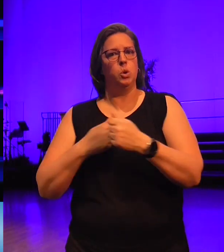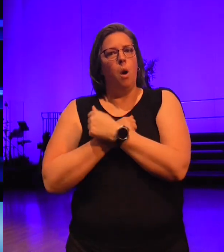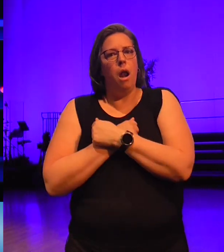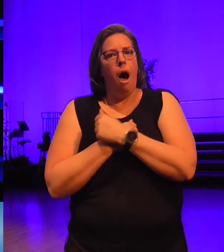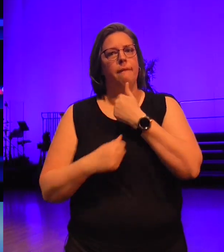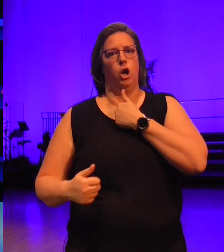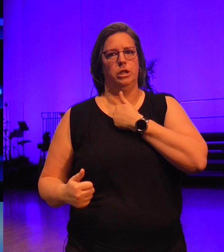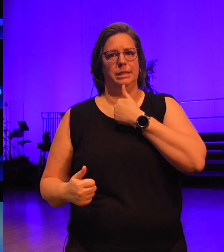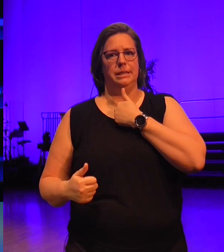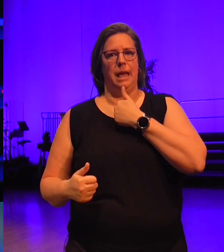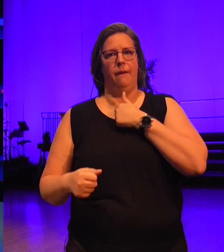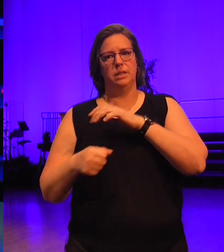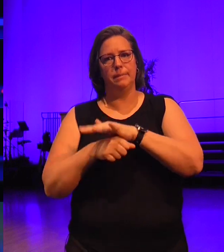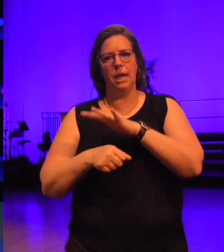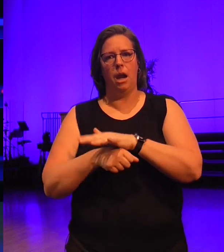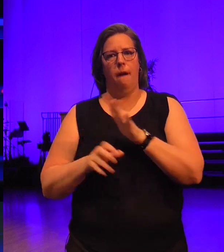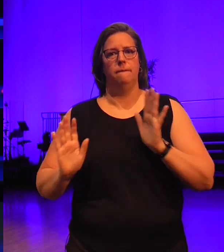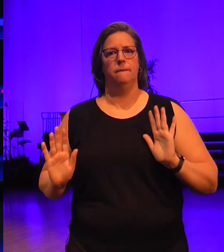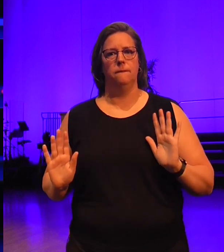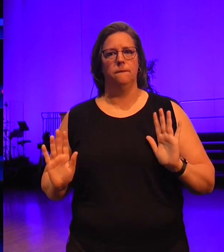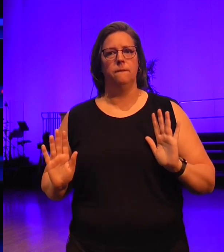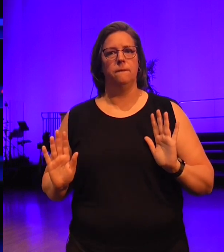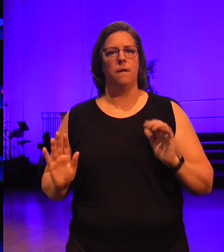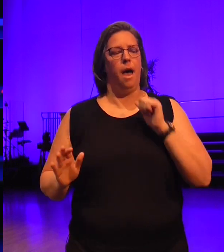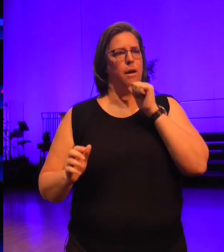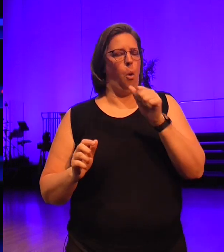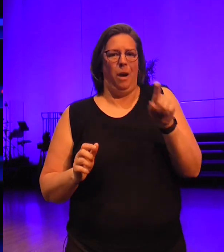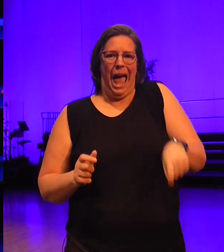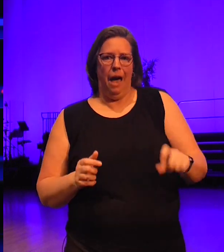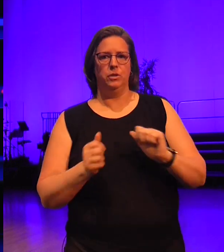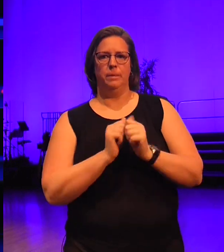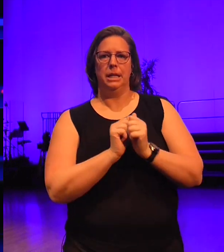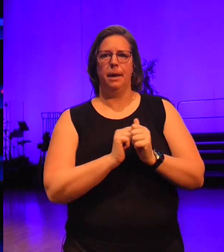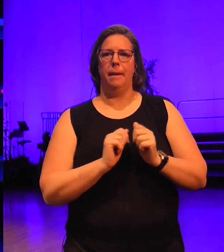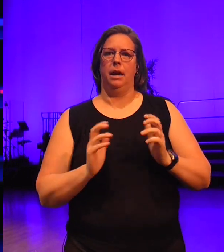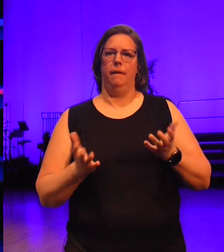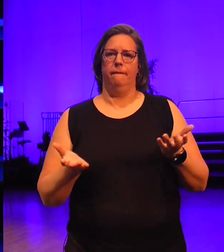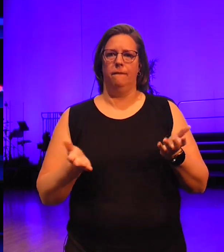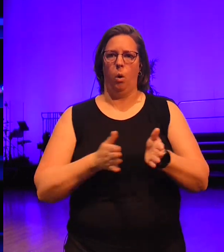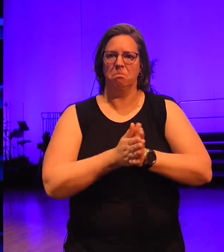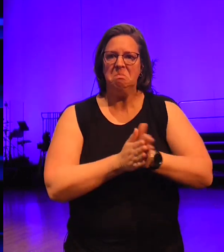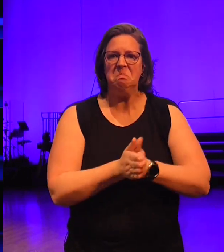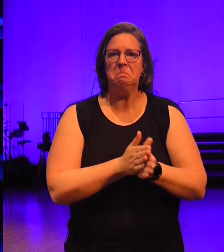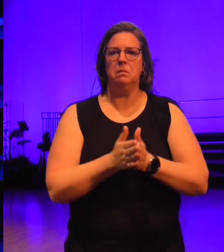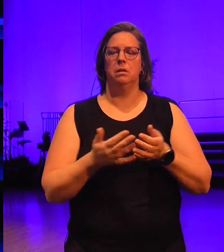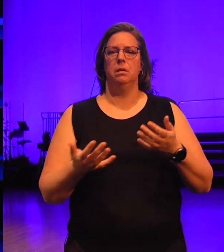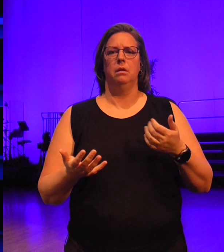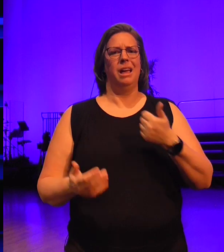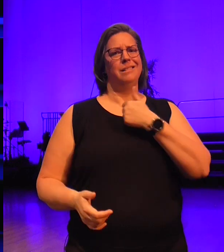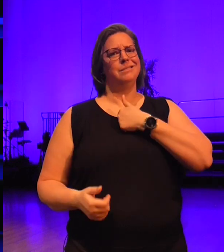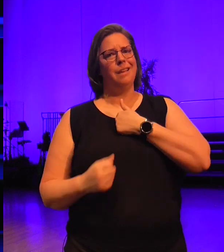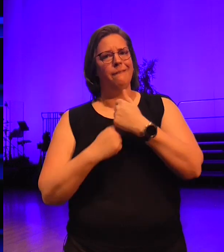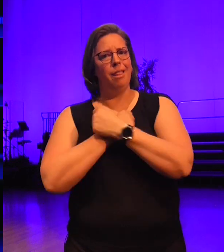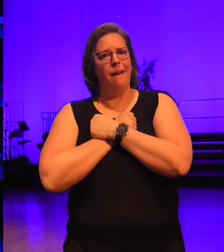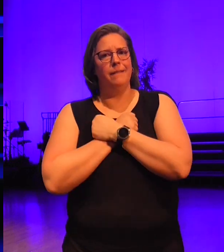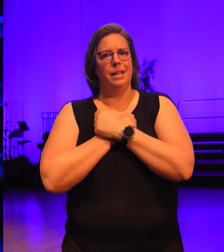as we are, and to not have to be so competitive or driven, but to be self-loving and